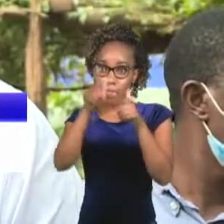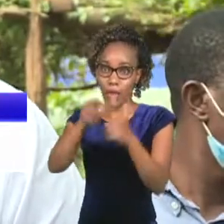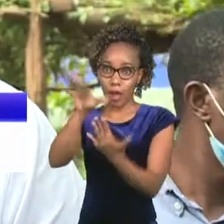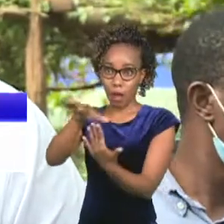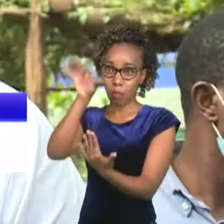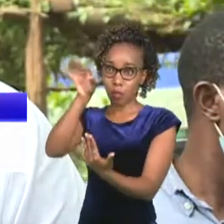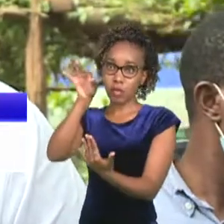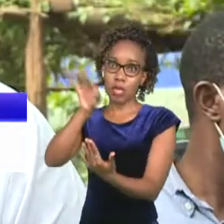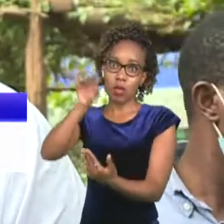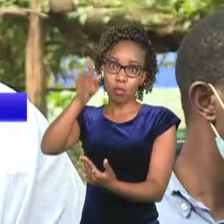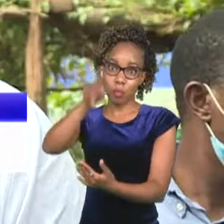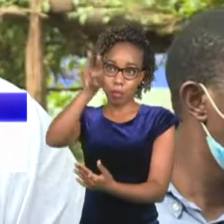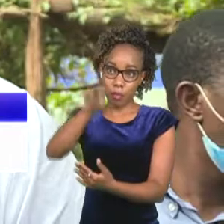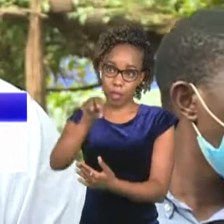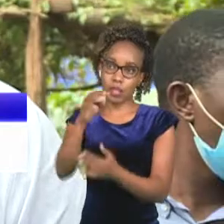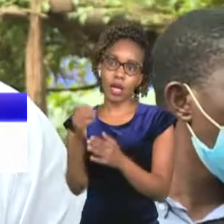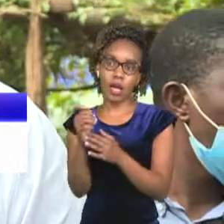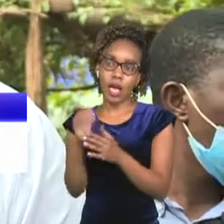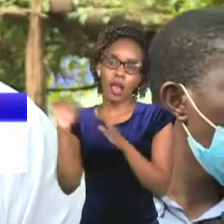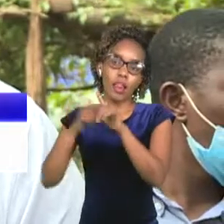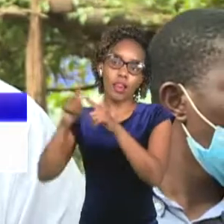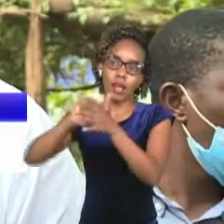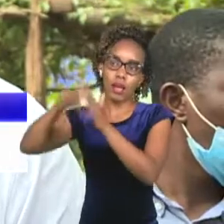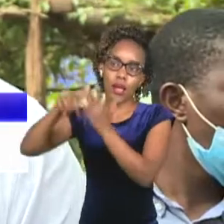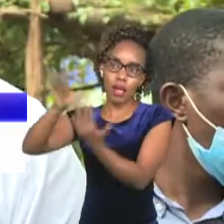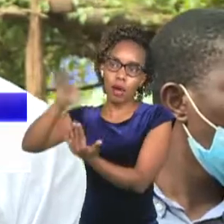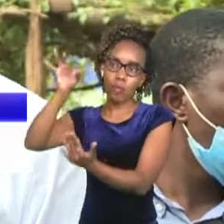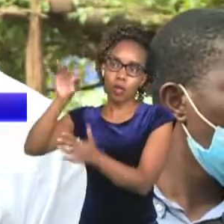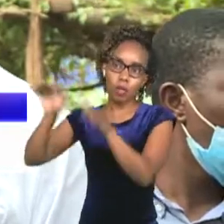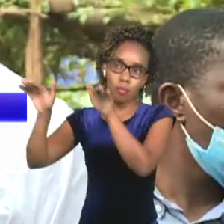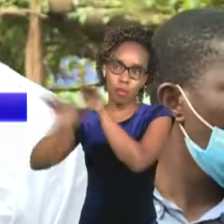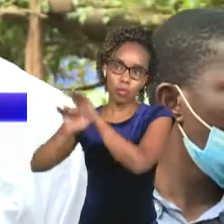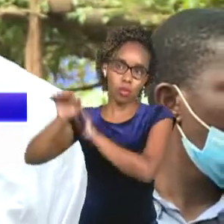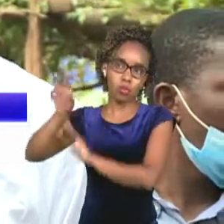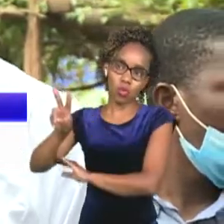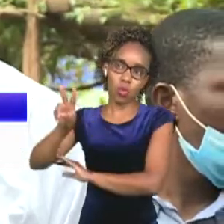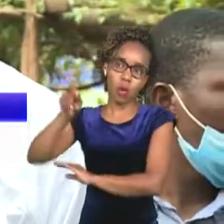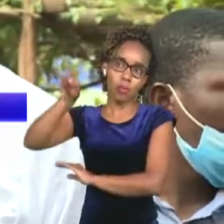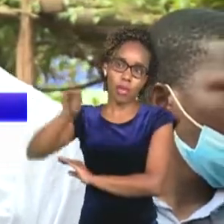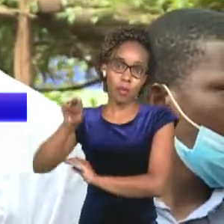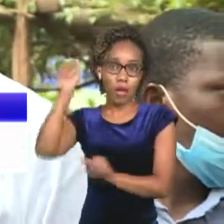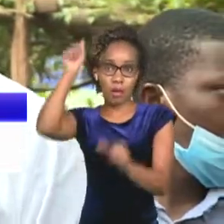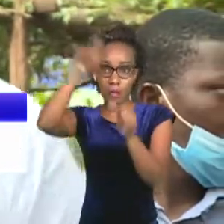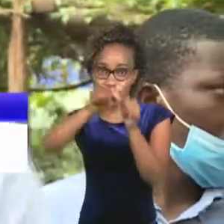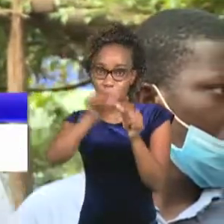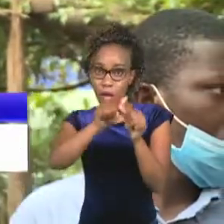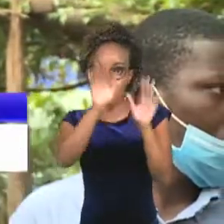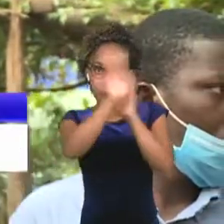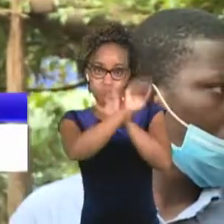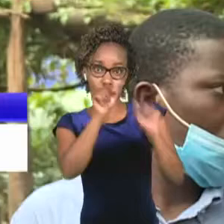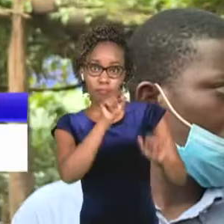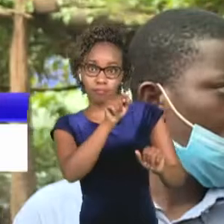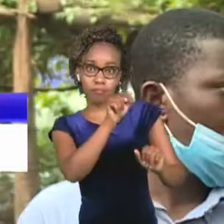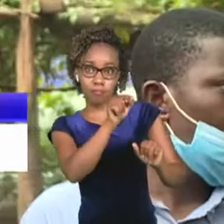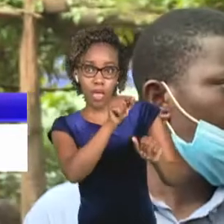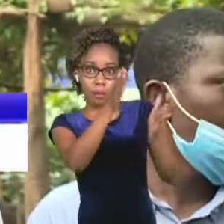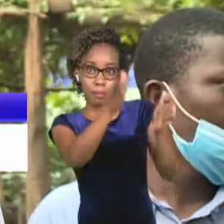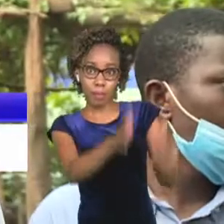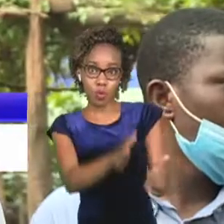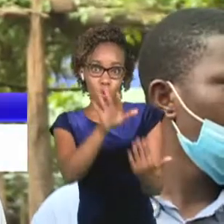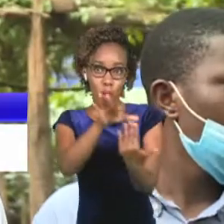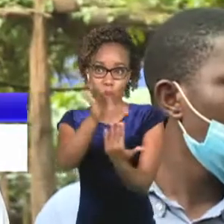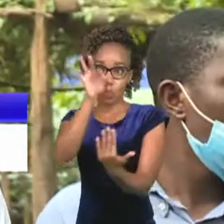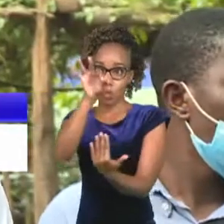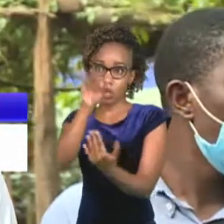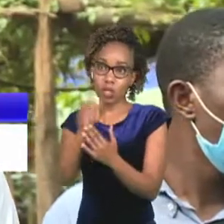ana-appoint the prime minister, arudi tena appoint the 2 deputy prime ministers. And remember, he's the same person who will be appointing